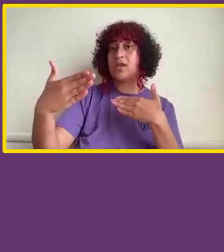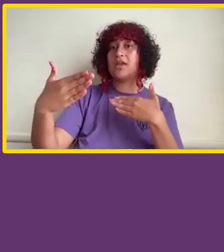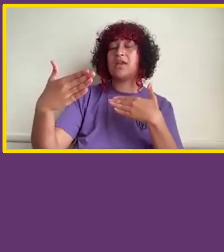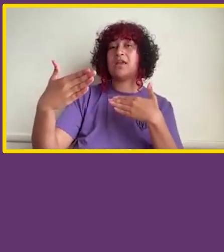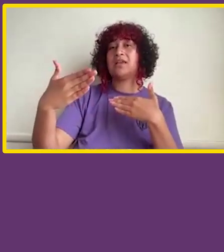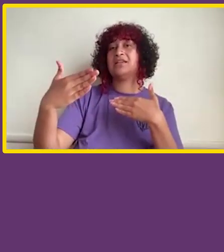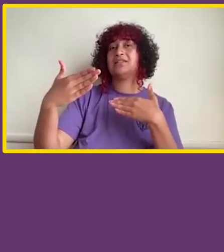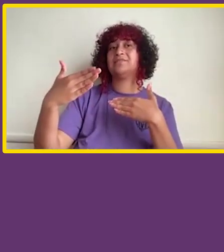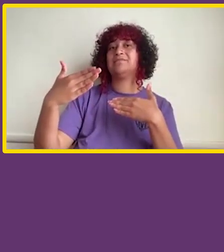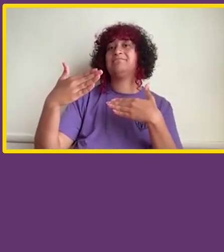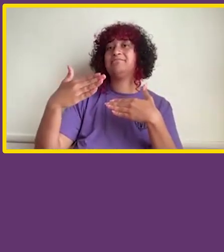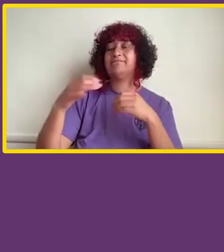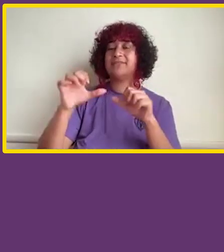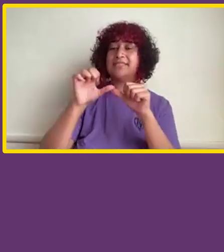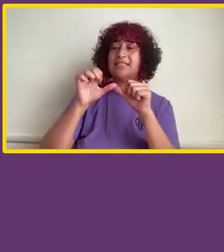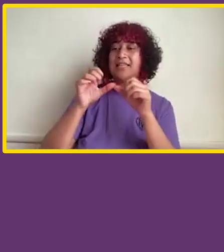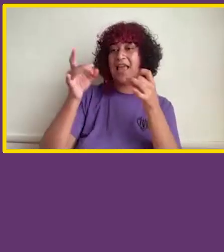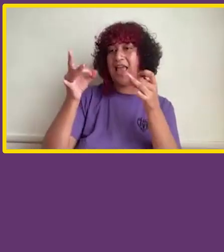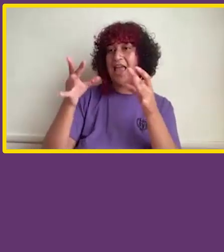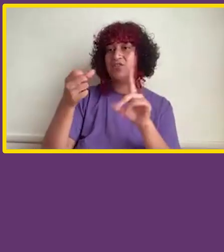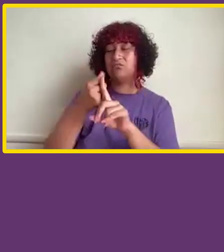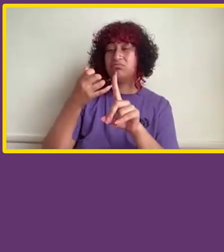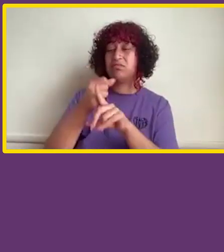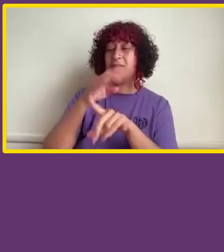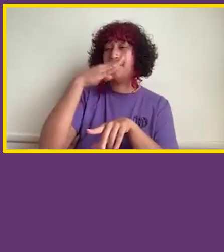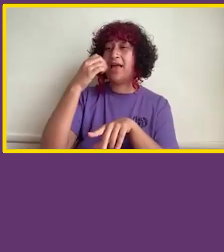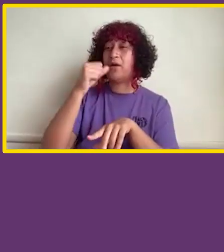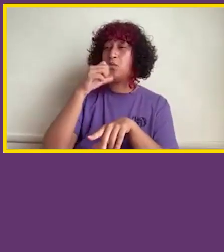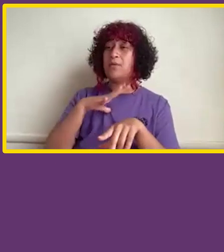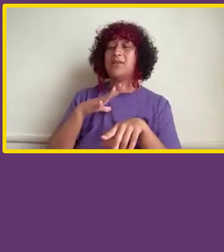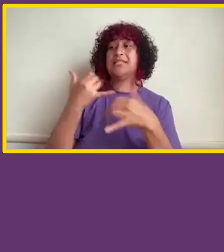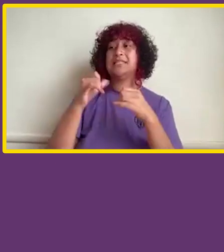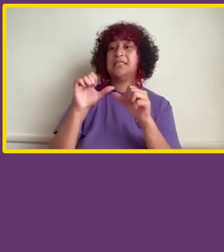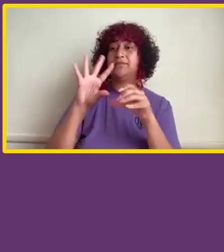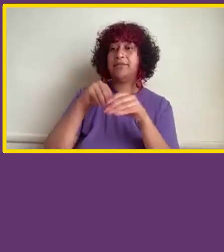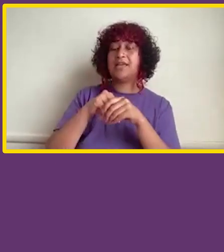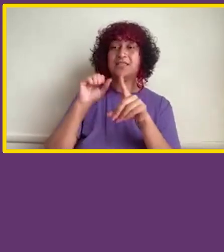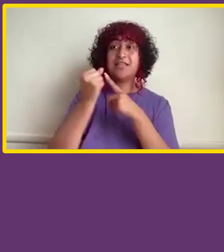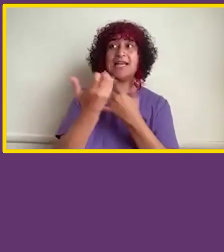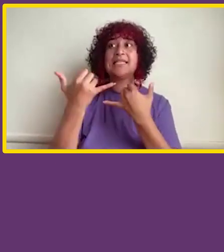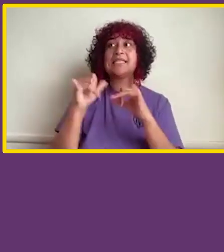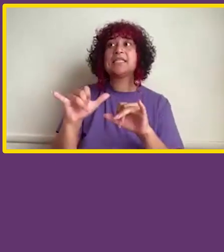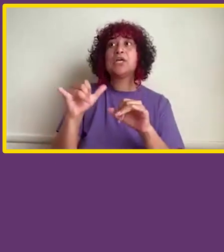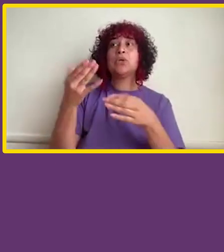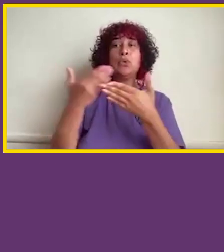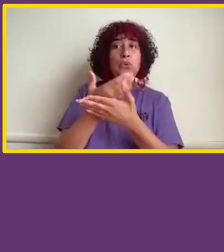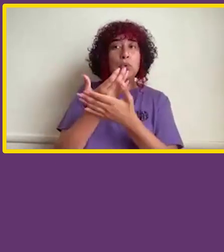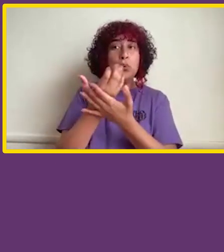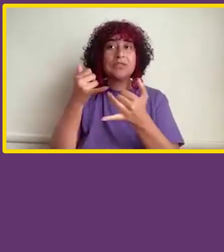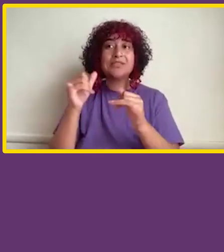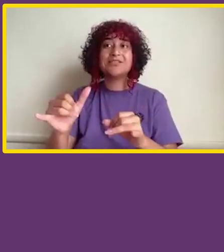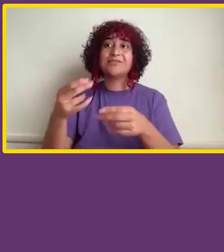low-grade hatred of Black women that we play out in our society, that is still new. We're still naming it. We're still